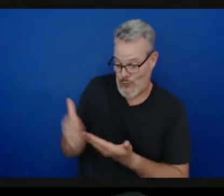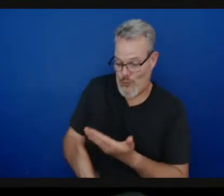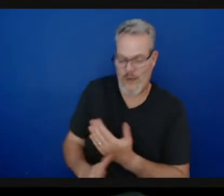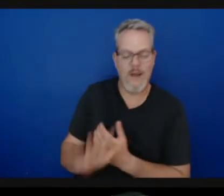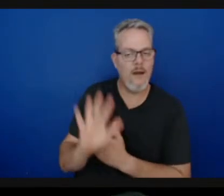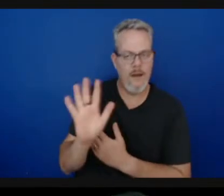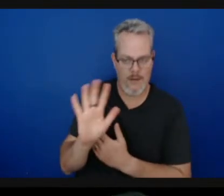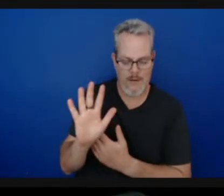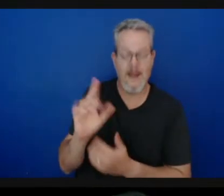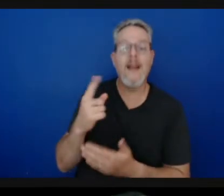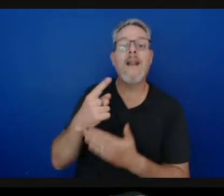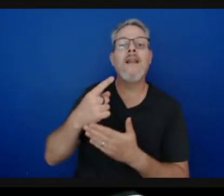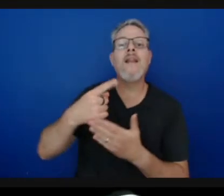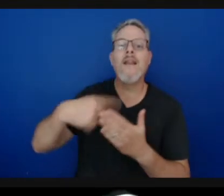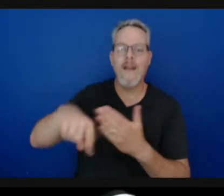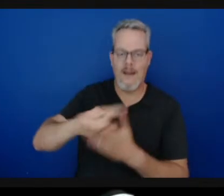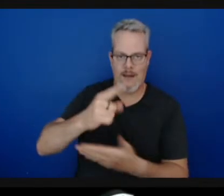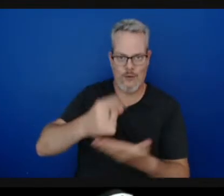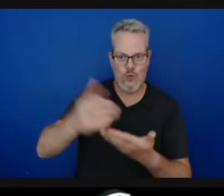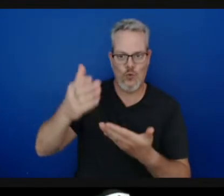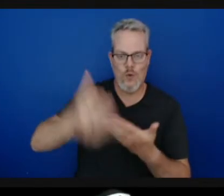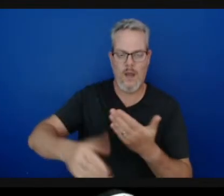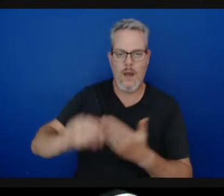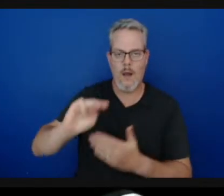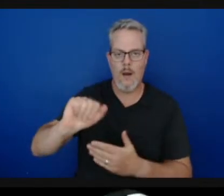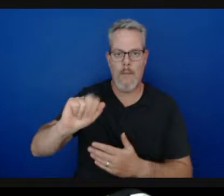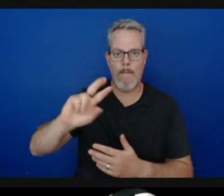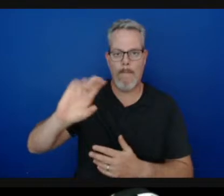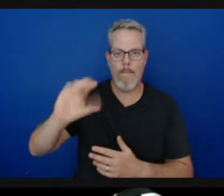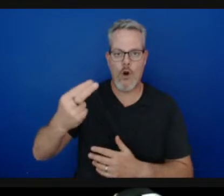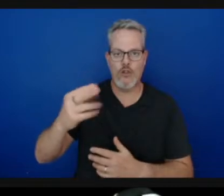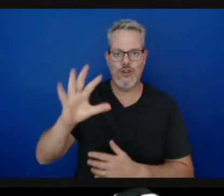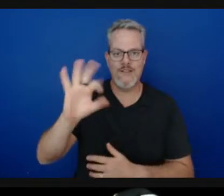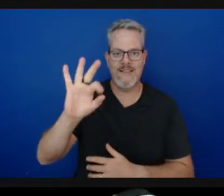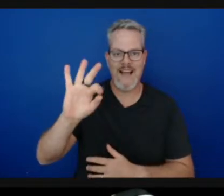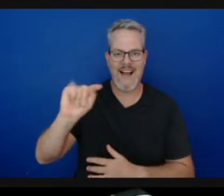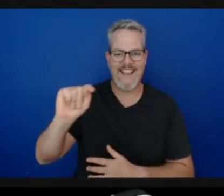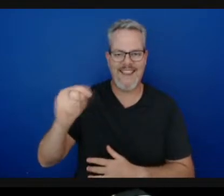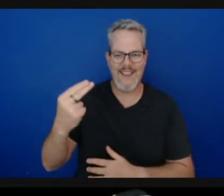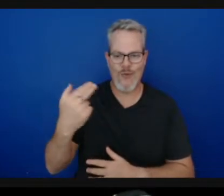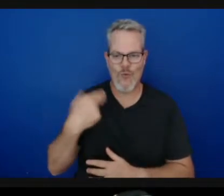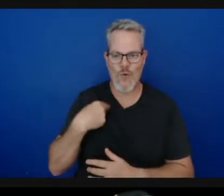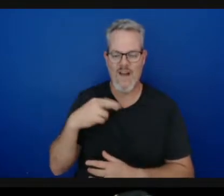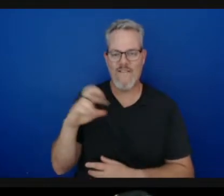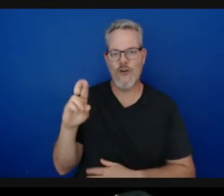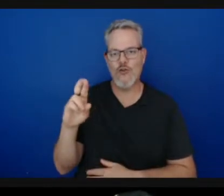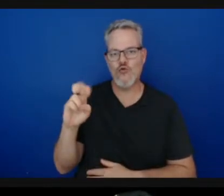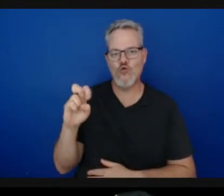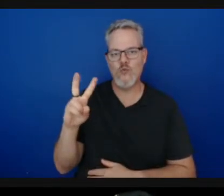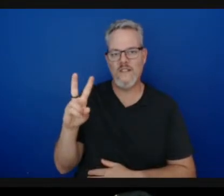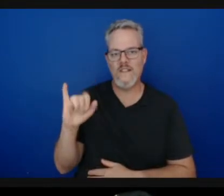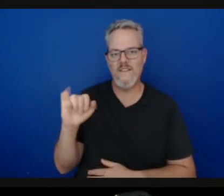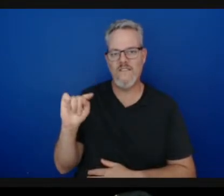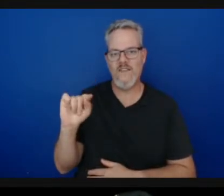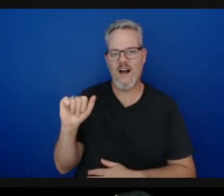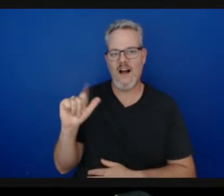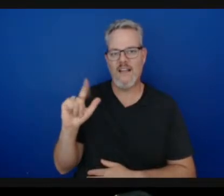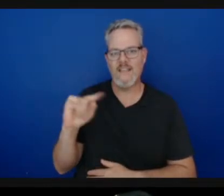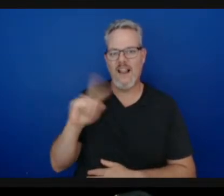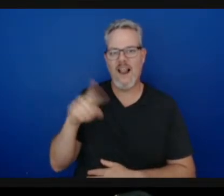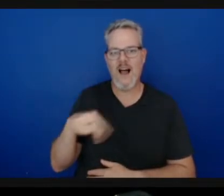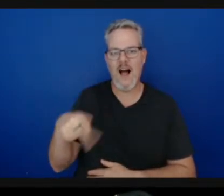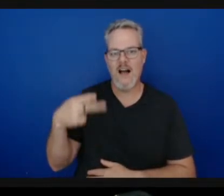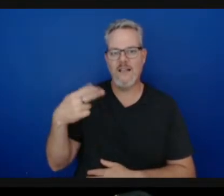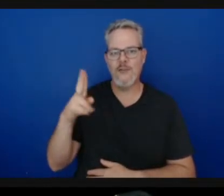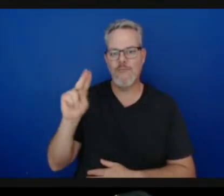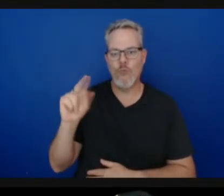March the 9th, in Pahoa, there is a revitalized Puna event put on by the County of Hawaii, featuring the Puna